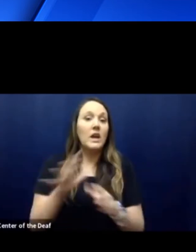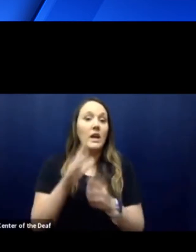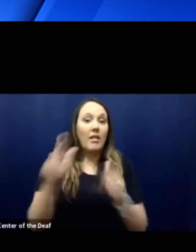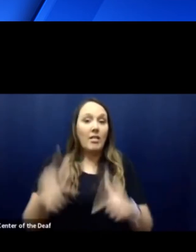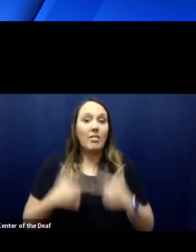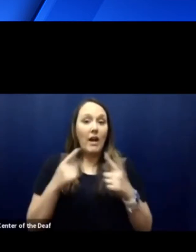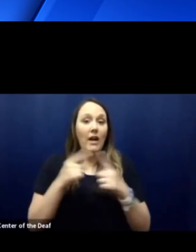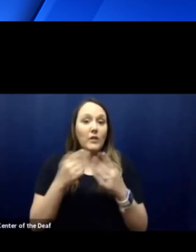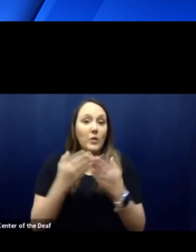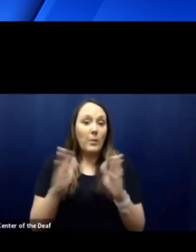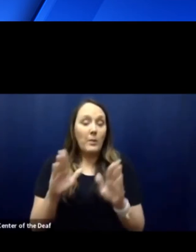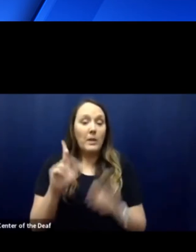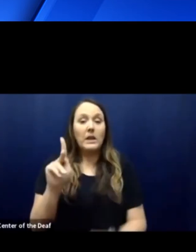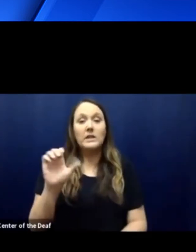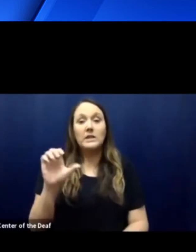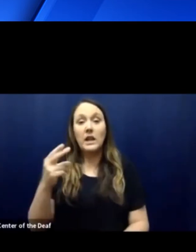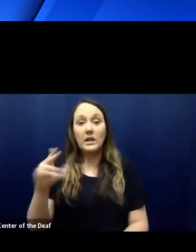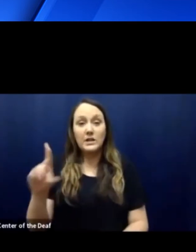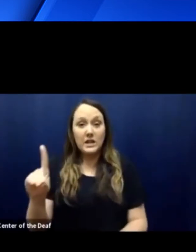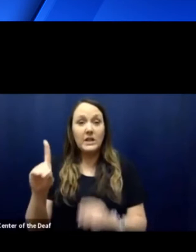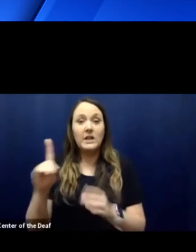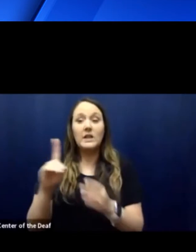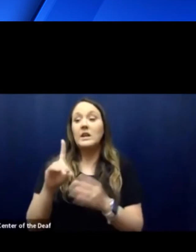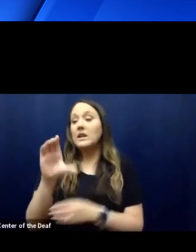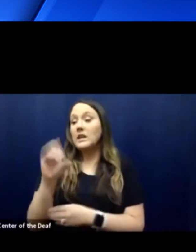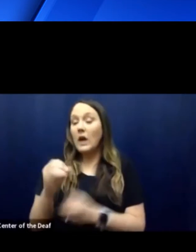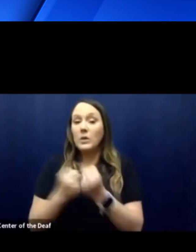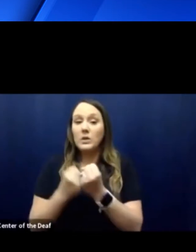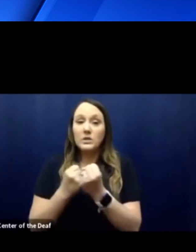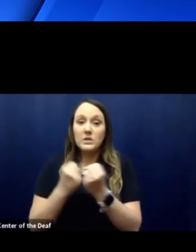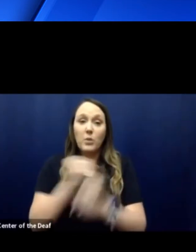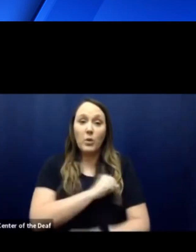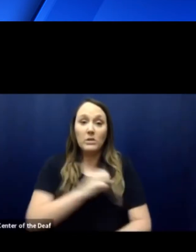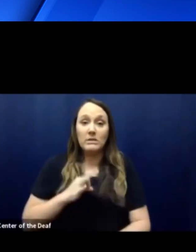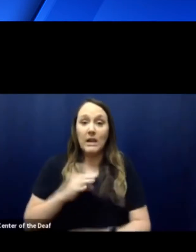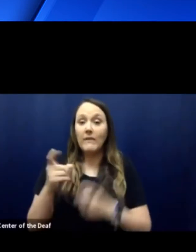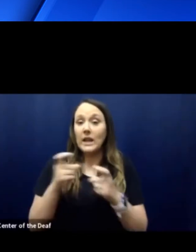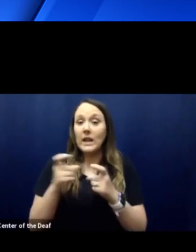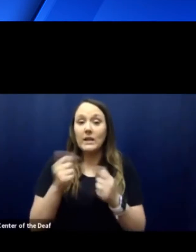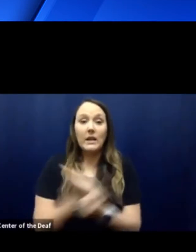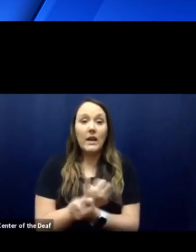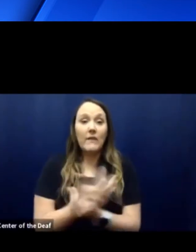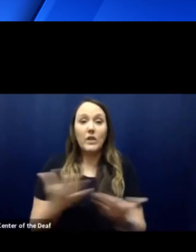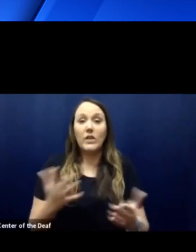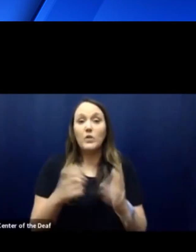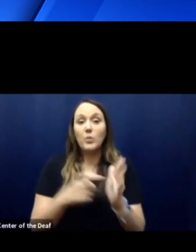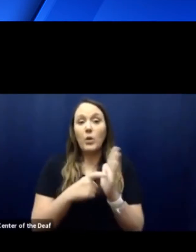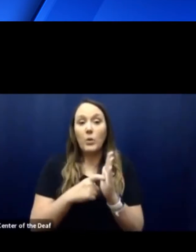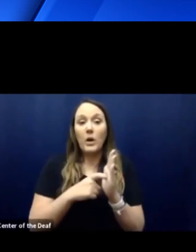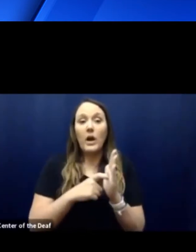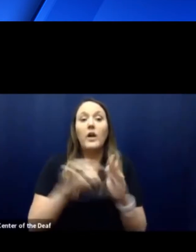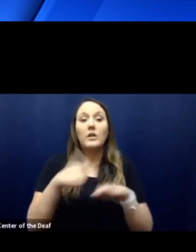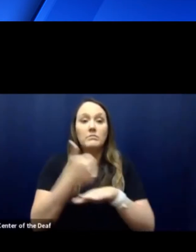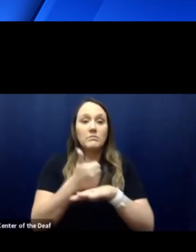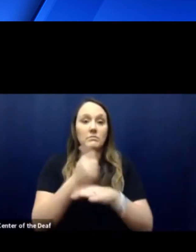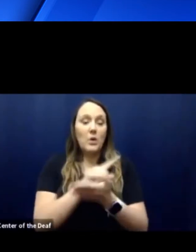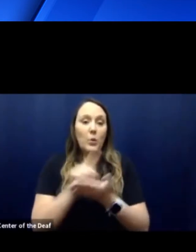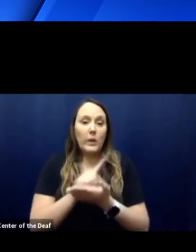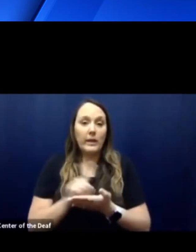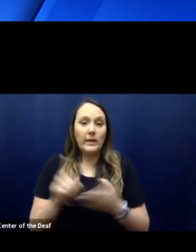our KCHD and county support staff for handling all the details that are required when orchestrating weekly